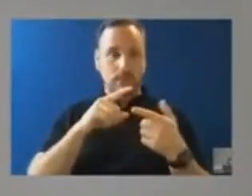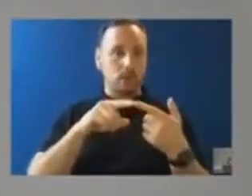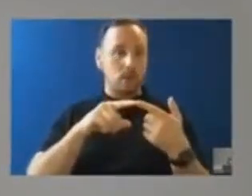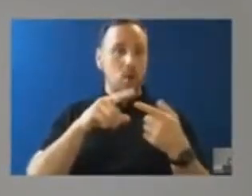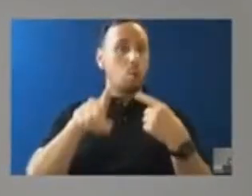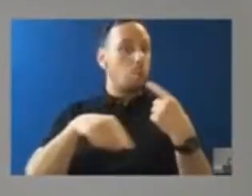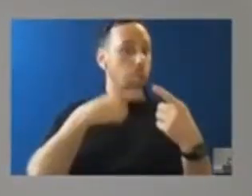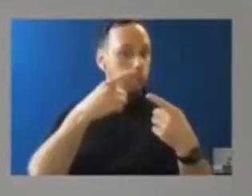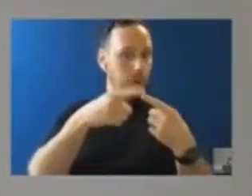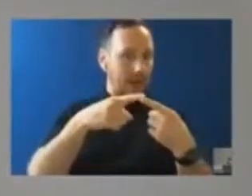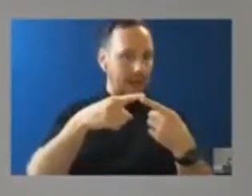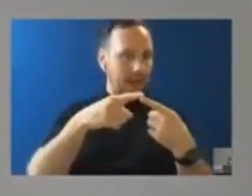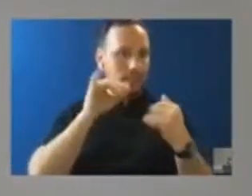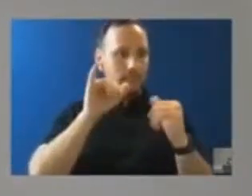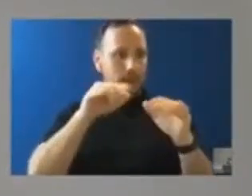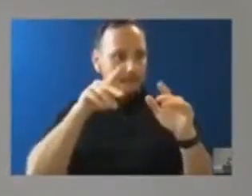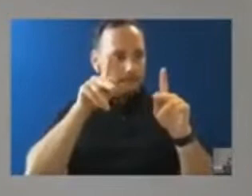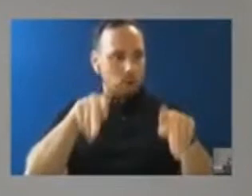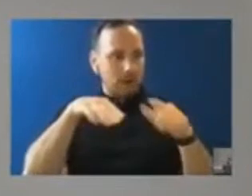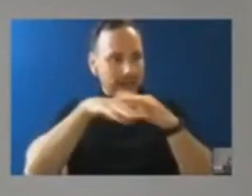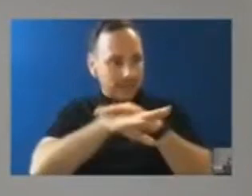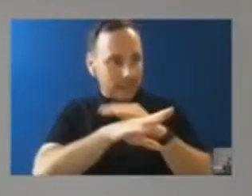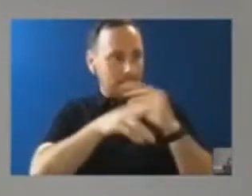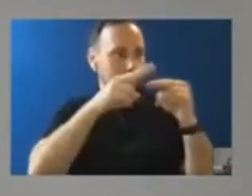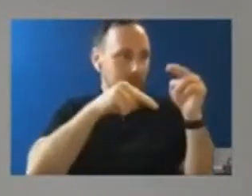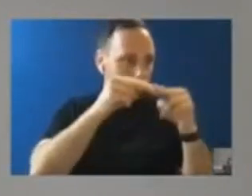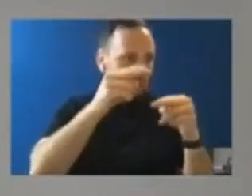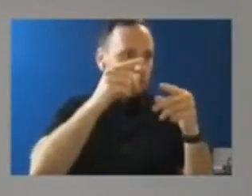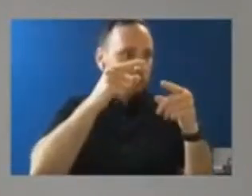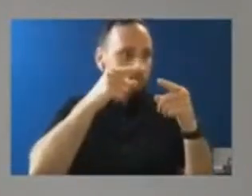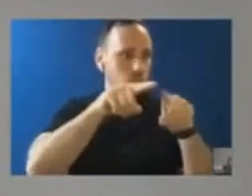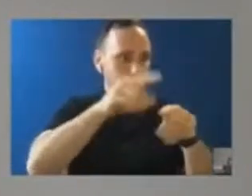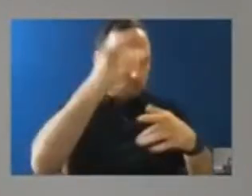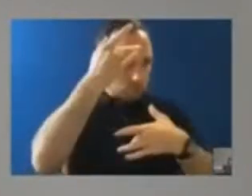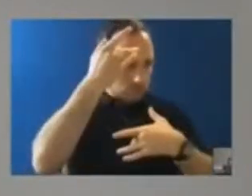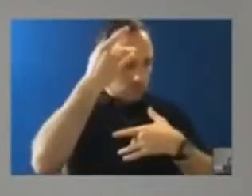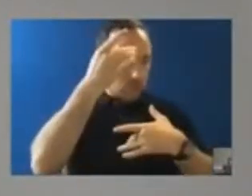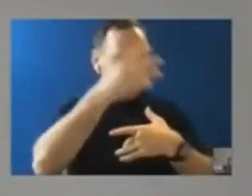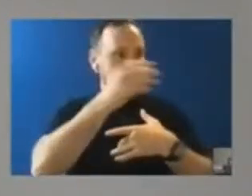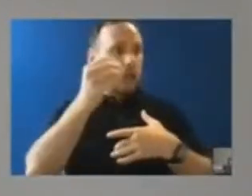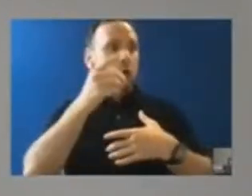building, who was around them during that infectious period.